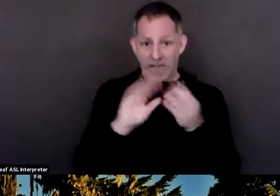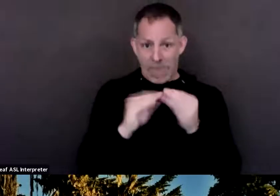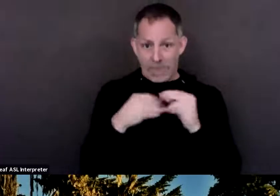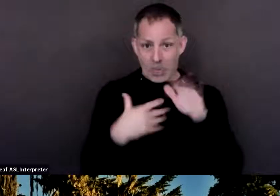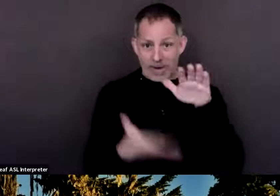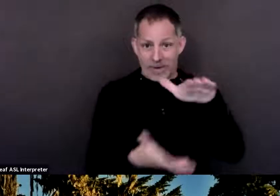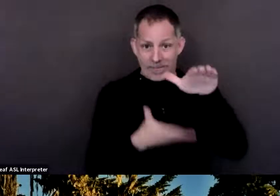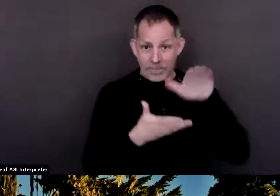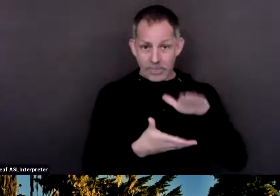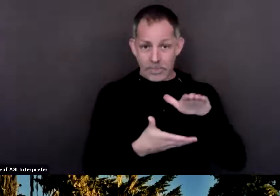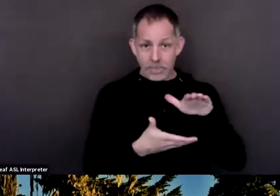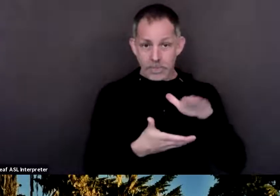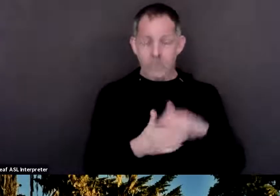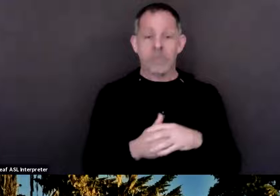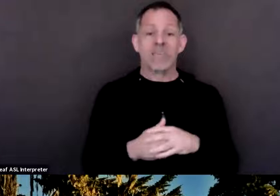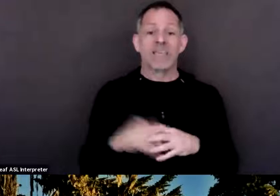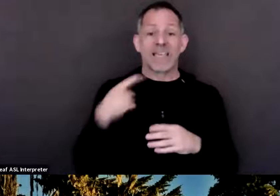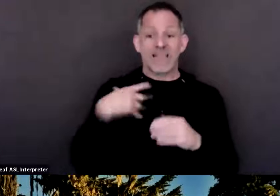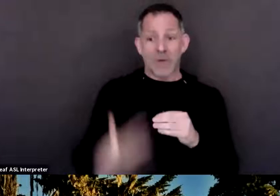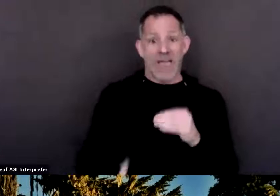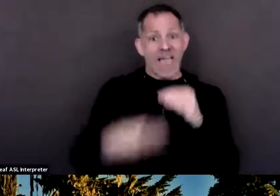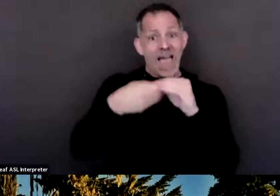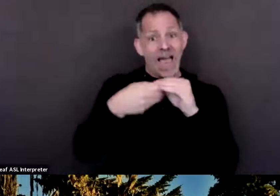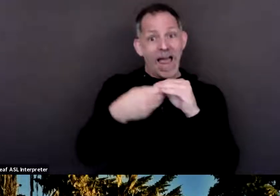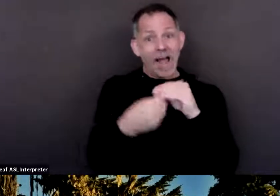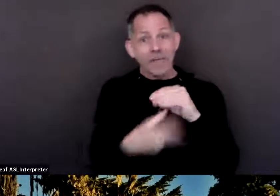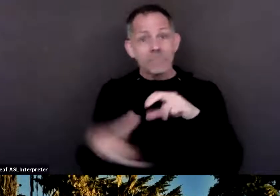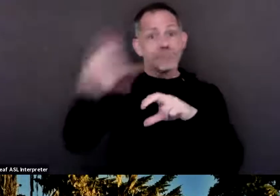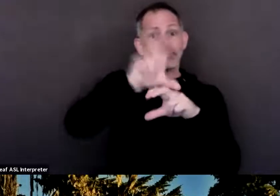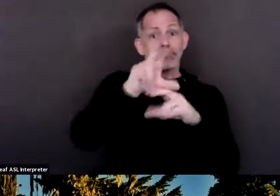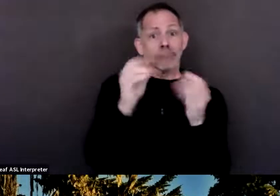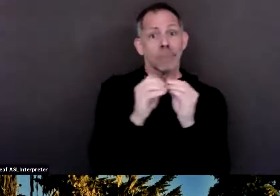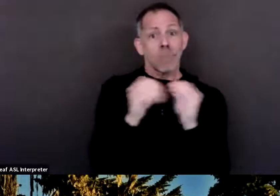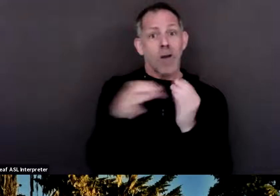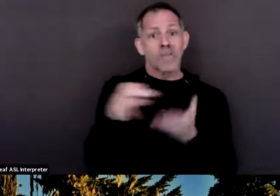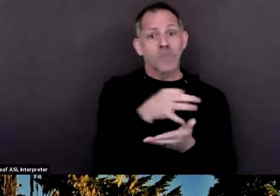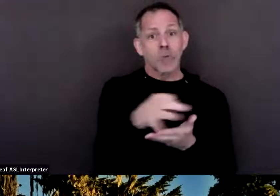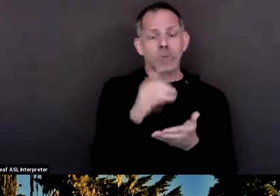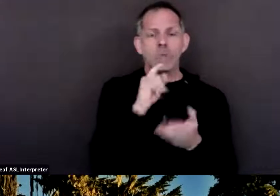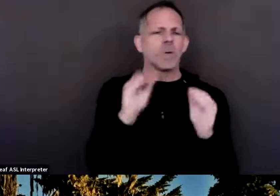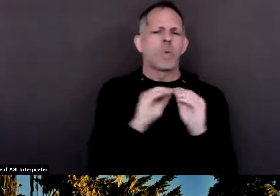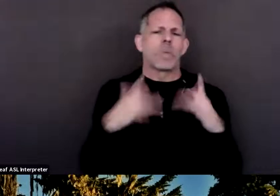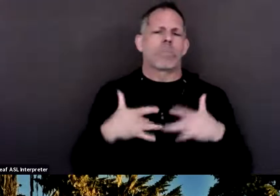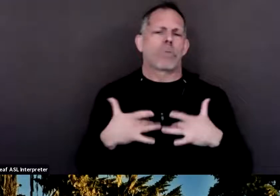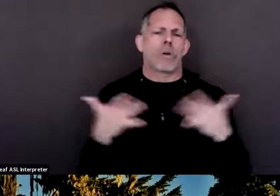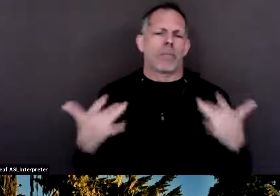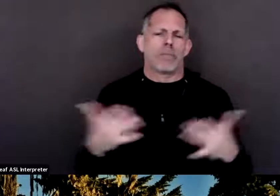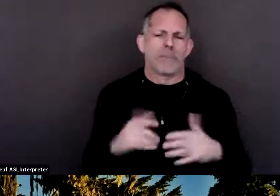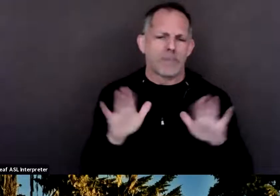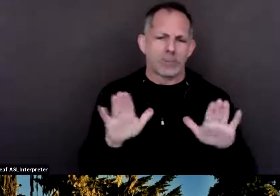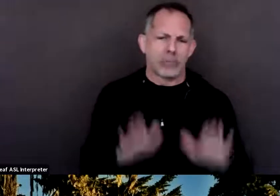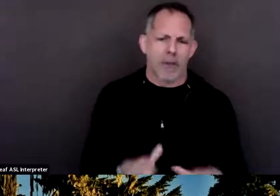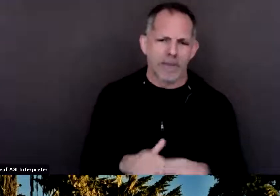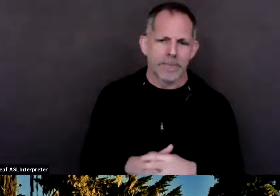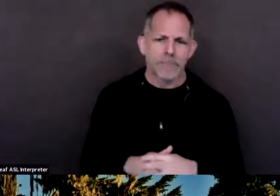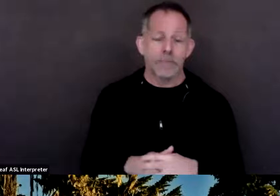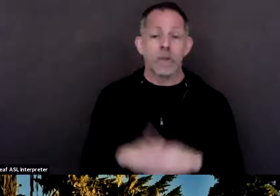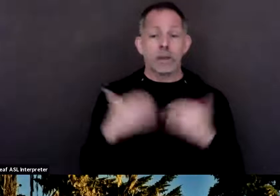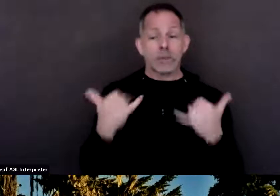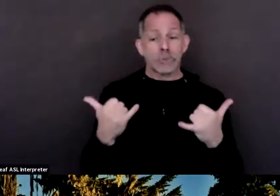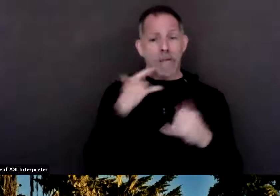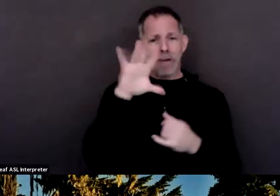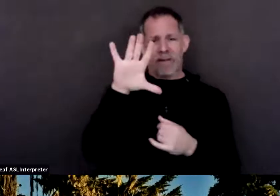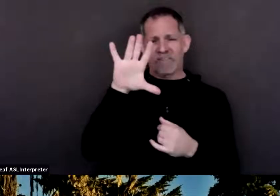forward, but for right now, I think we just count on that roughly 50,000 doses a week coming to the county.